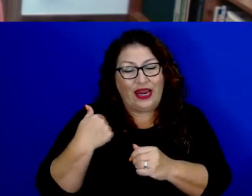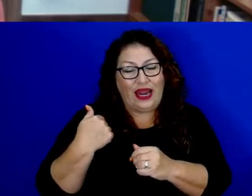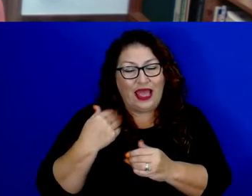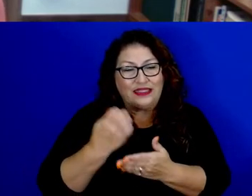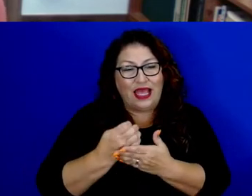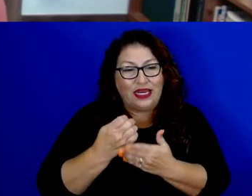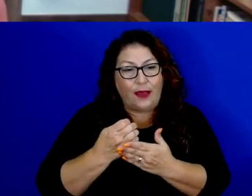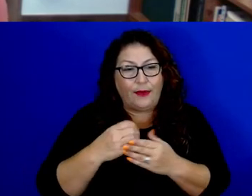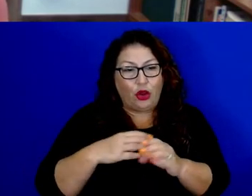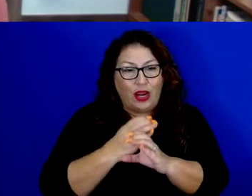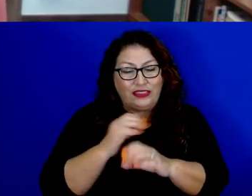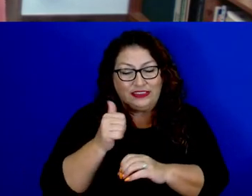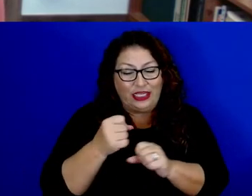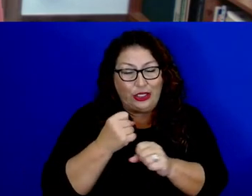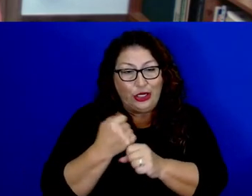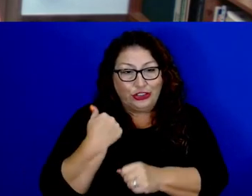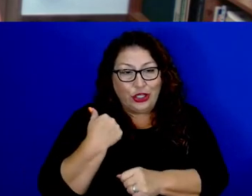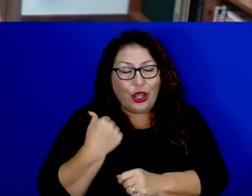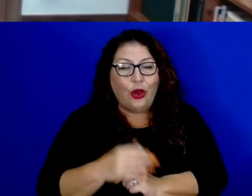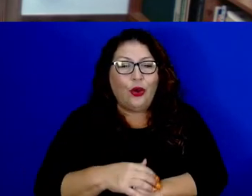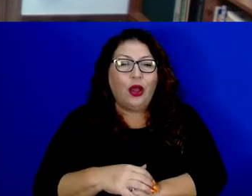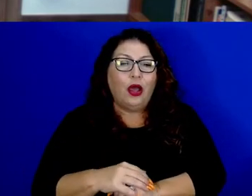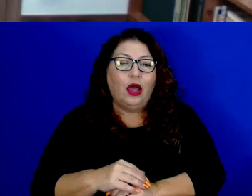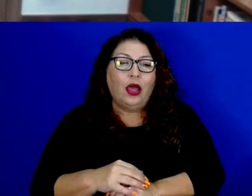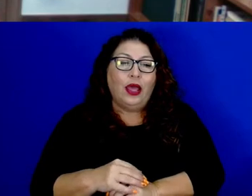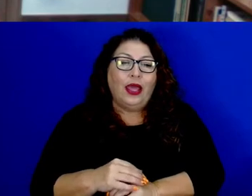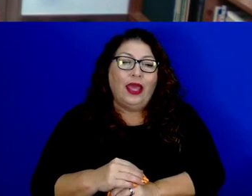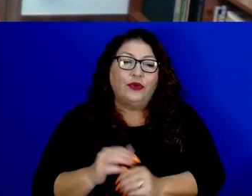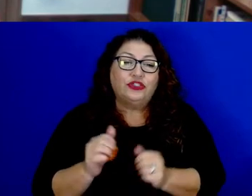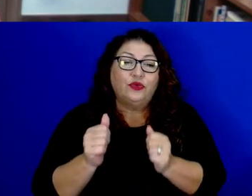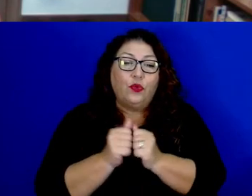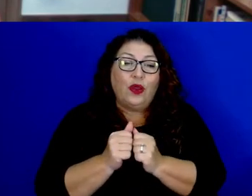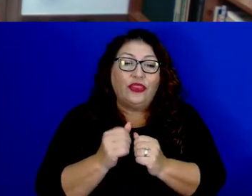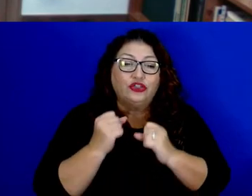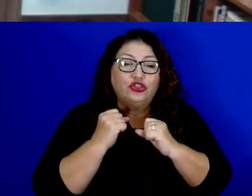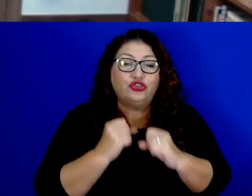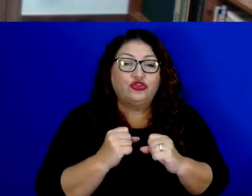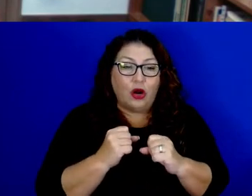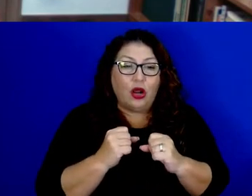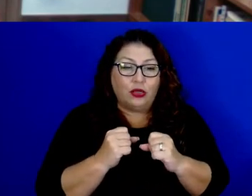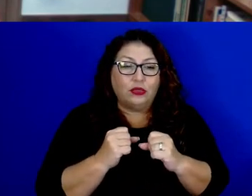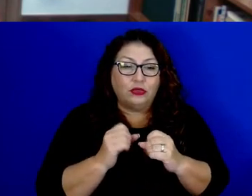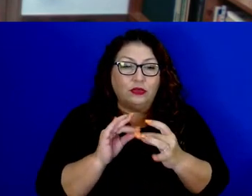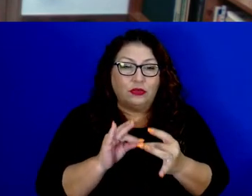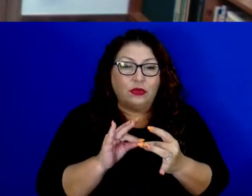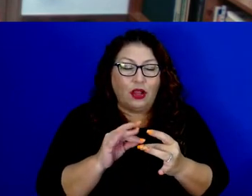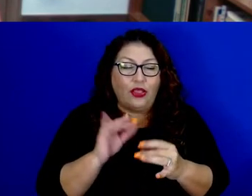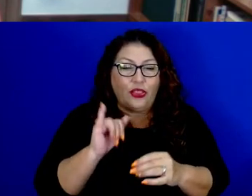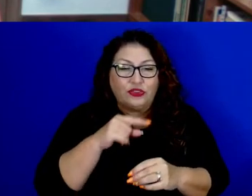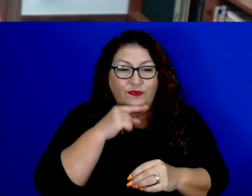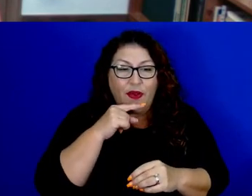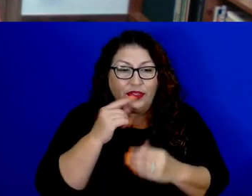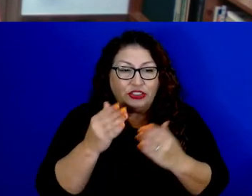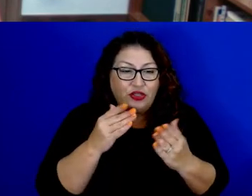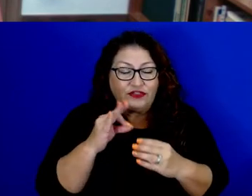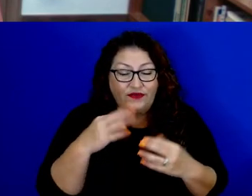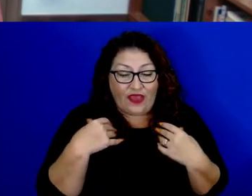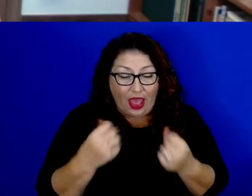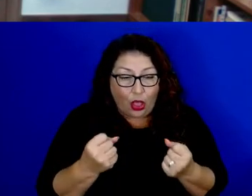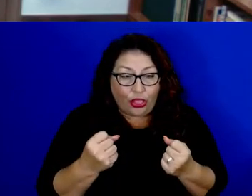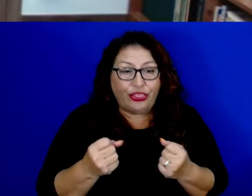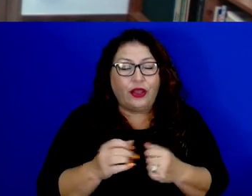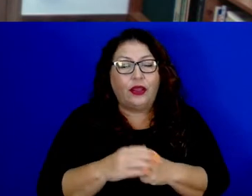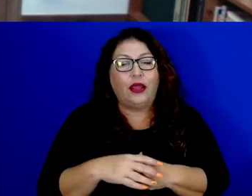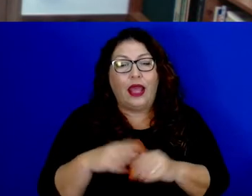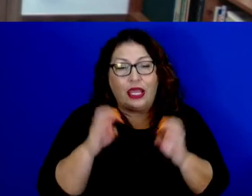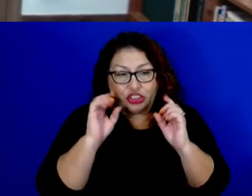ago, it was with strong cuts on those public services of health, education and